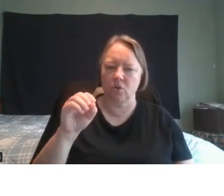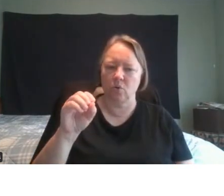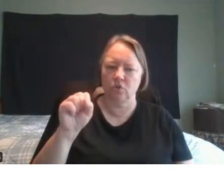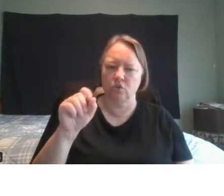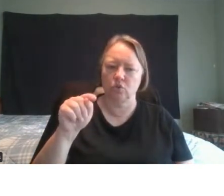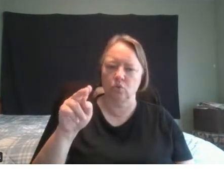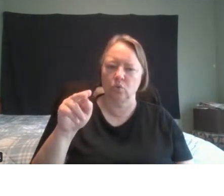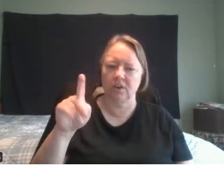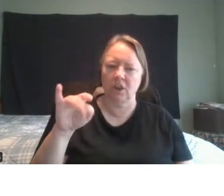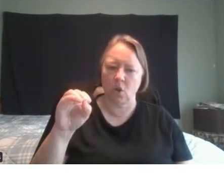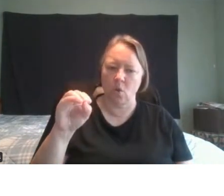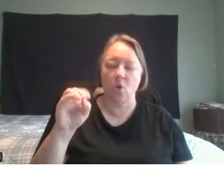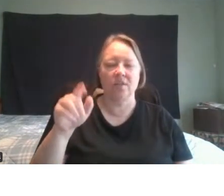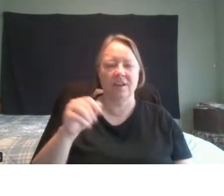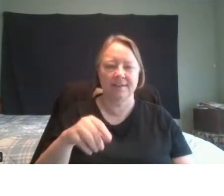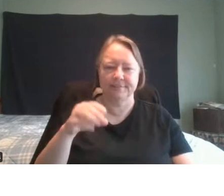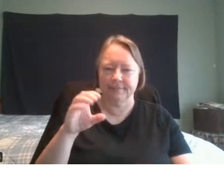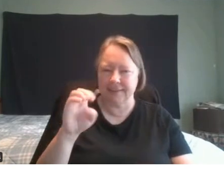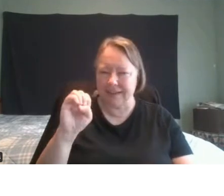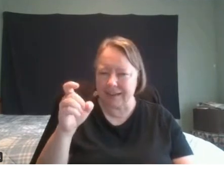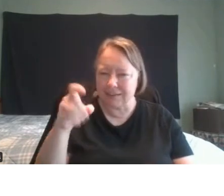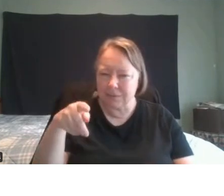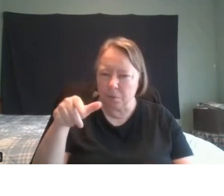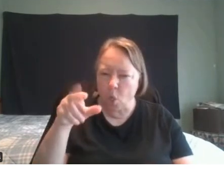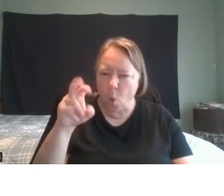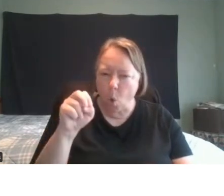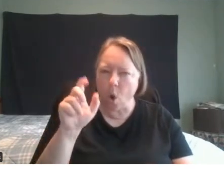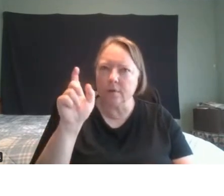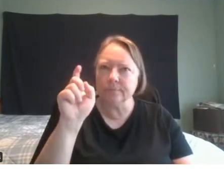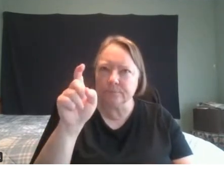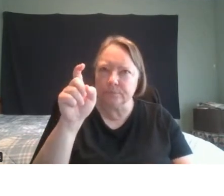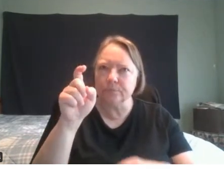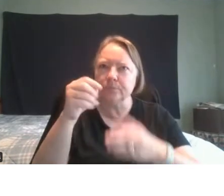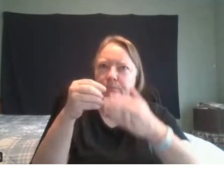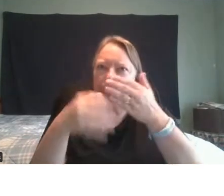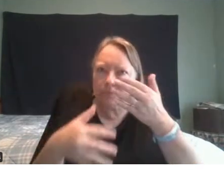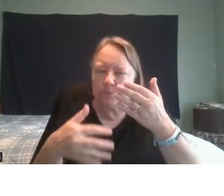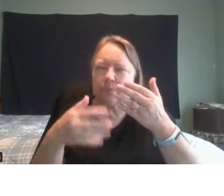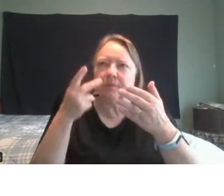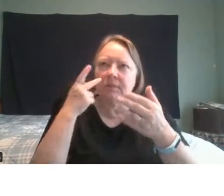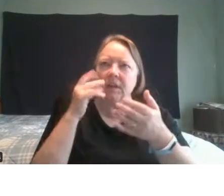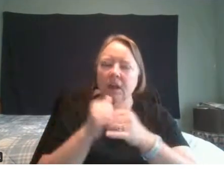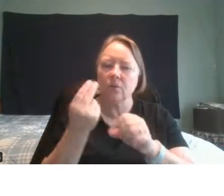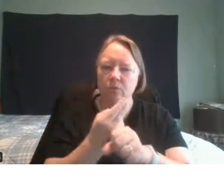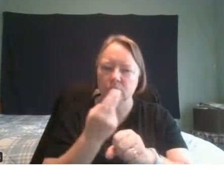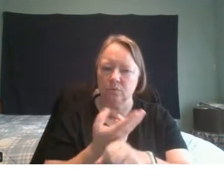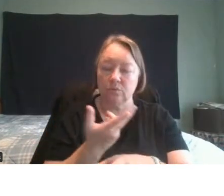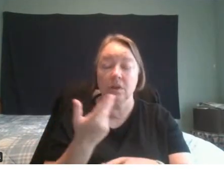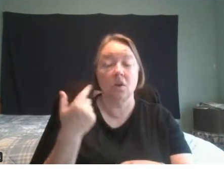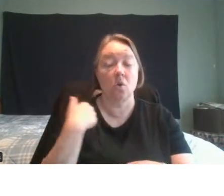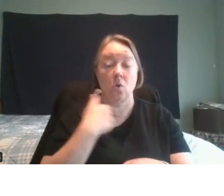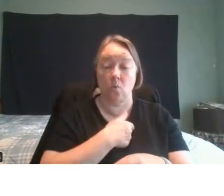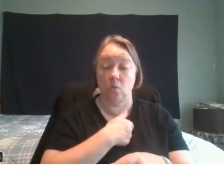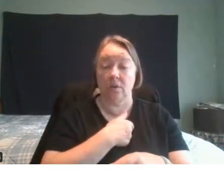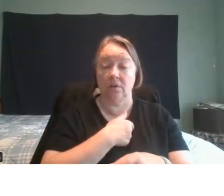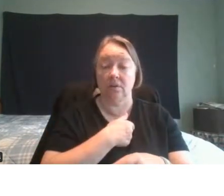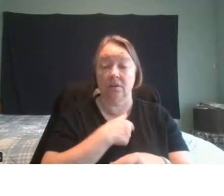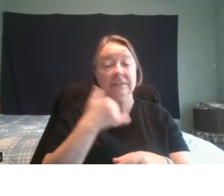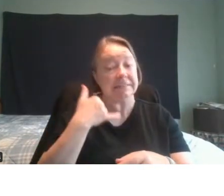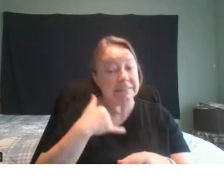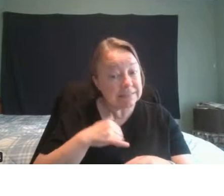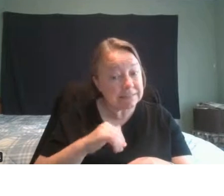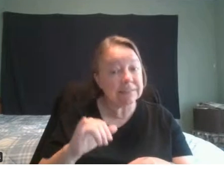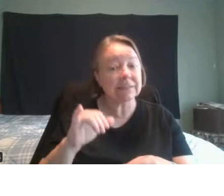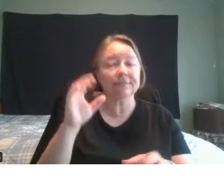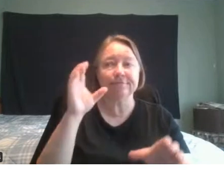You can try and remix them. And then we're still exploring what